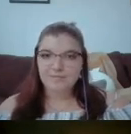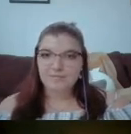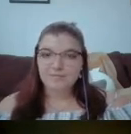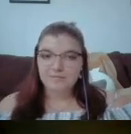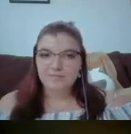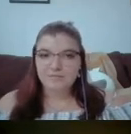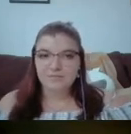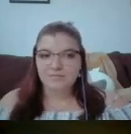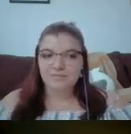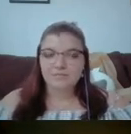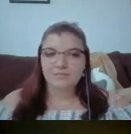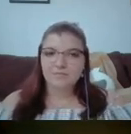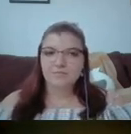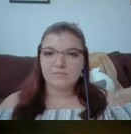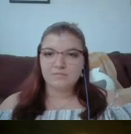that